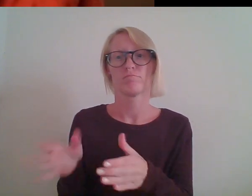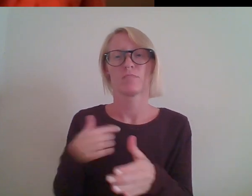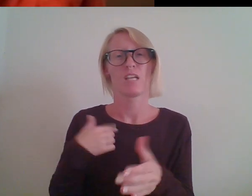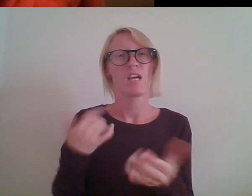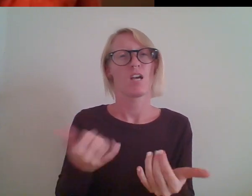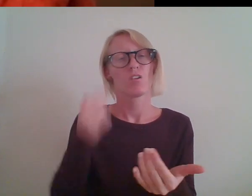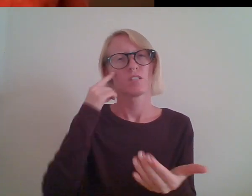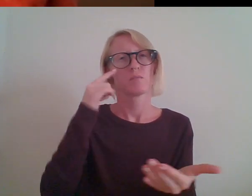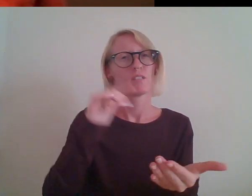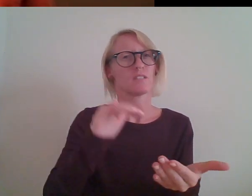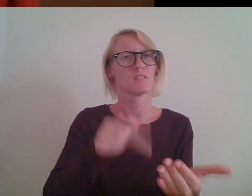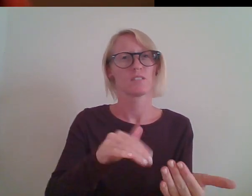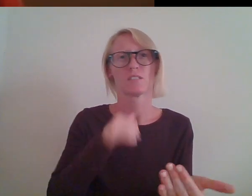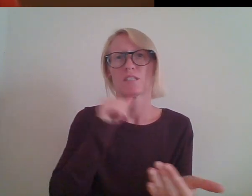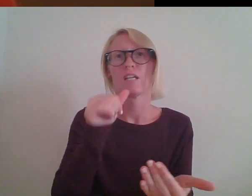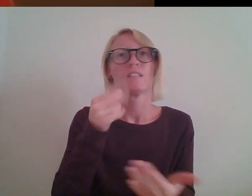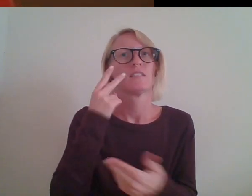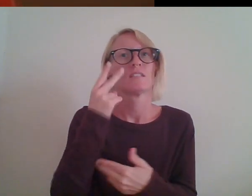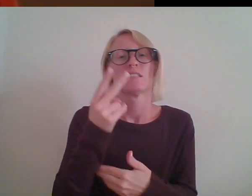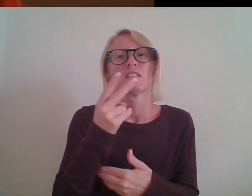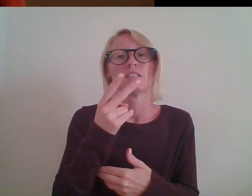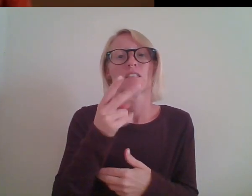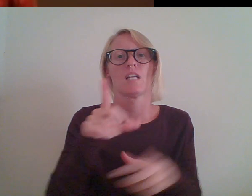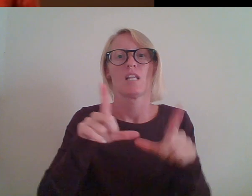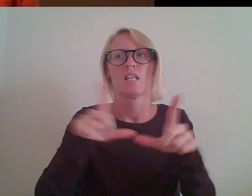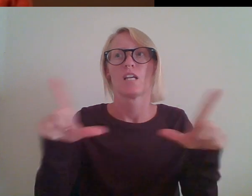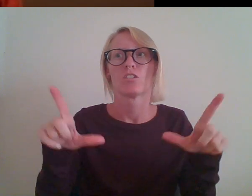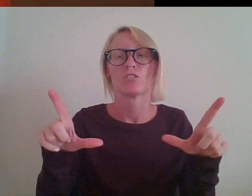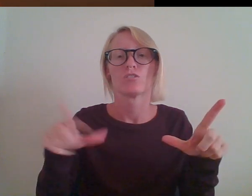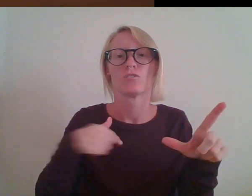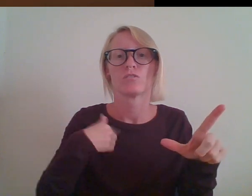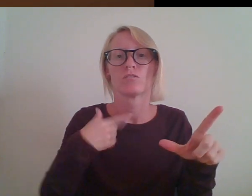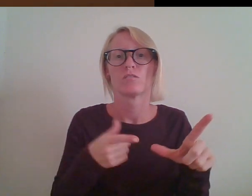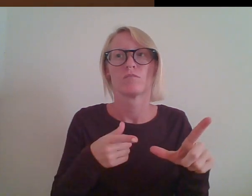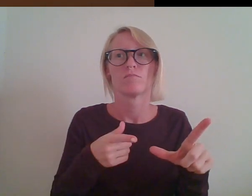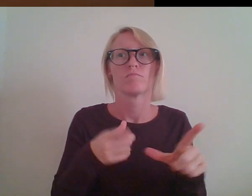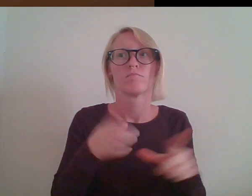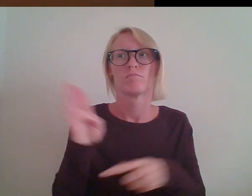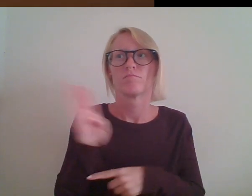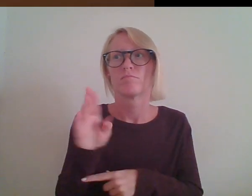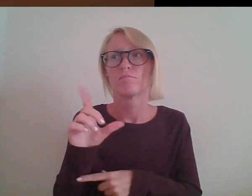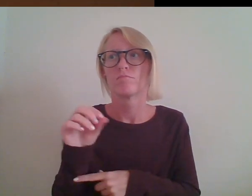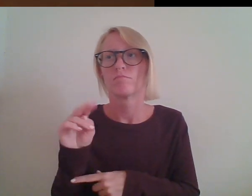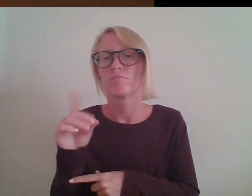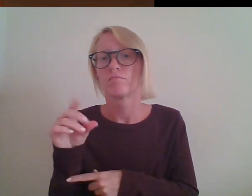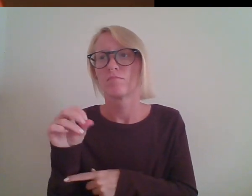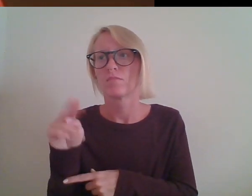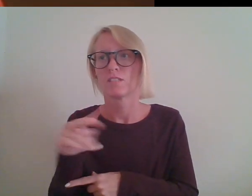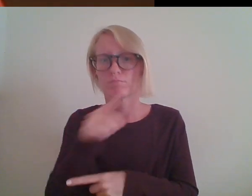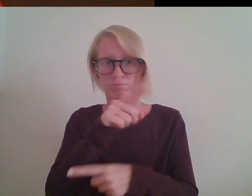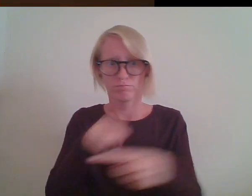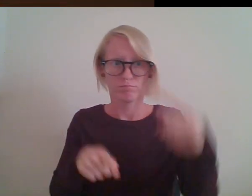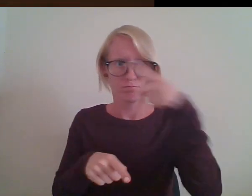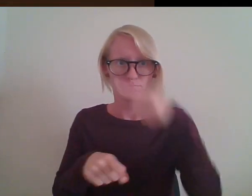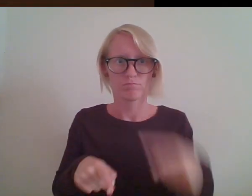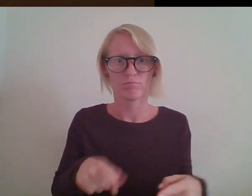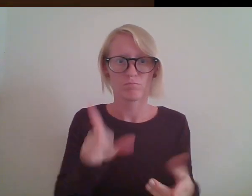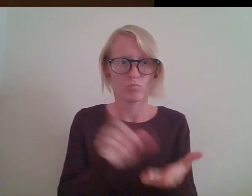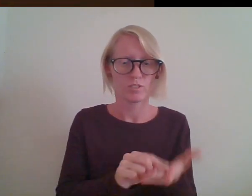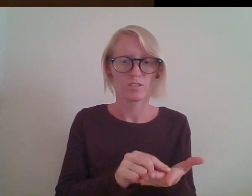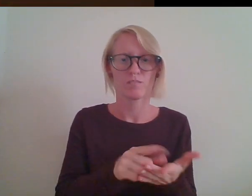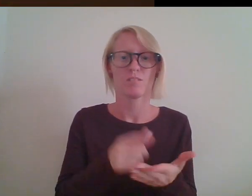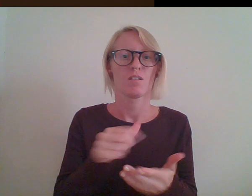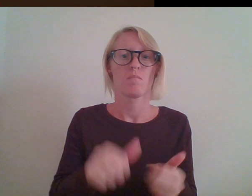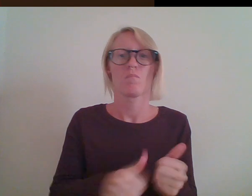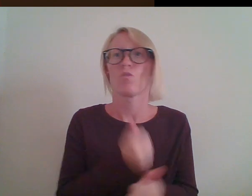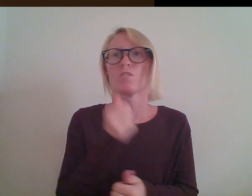but letters. And even though Boston and London are printed on diagonal, most people don't see it. Likewise, if you just kind of